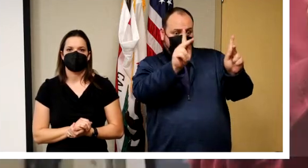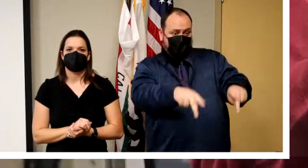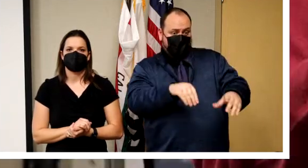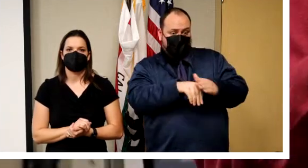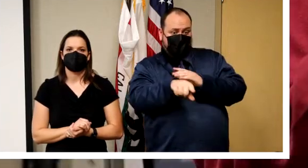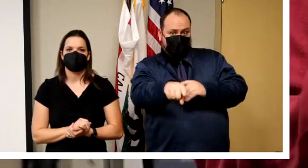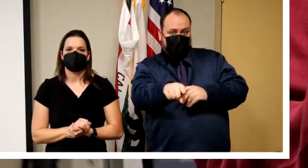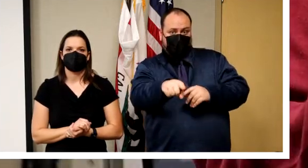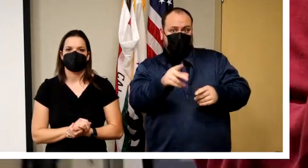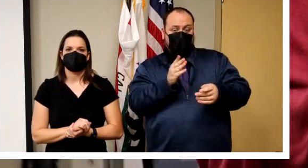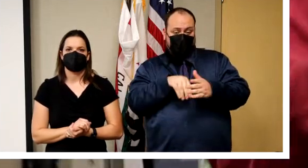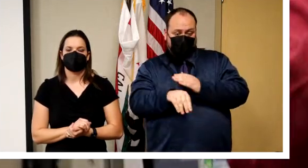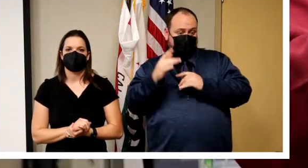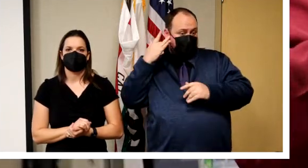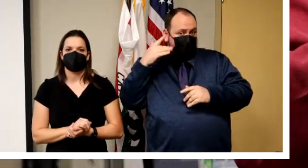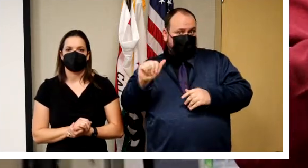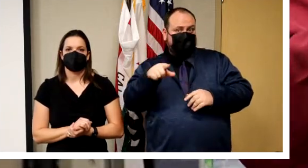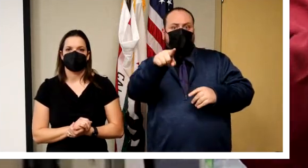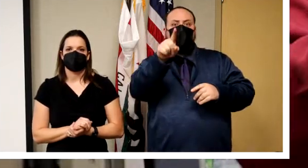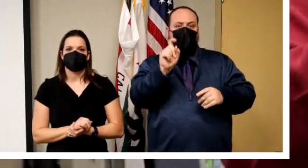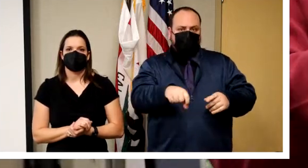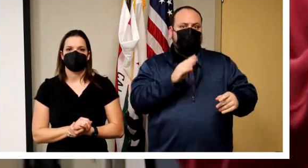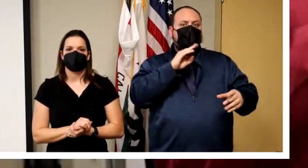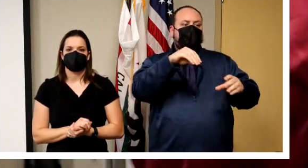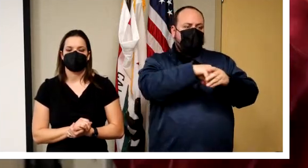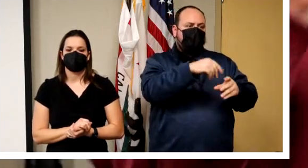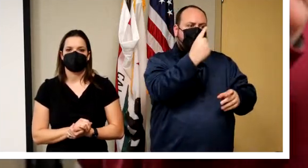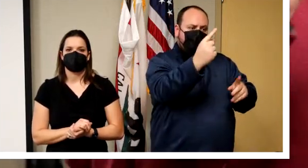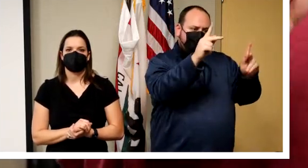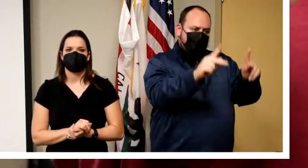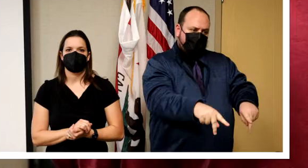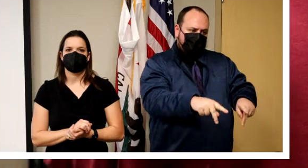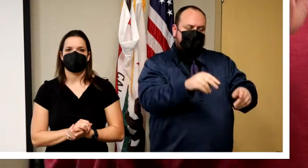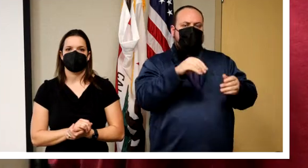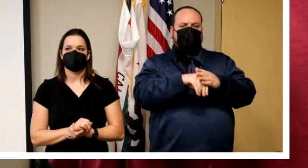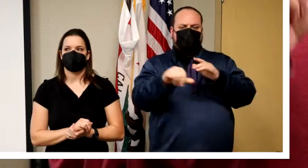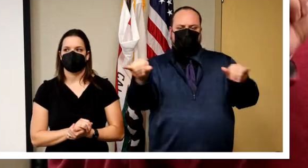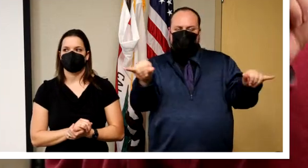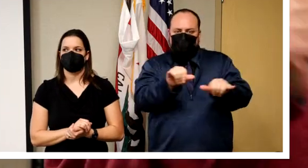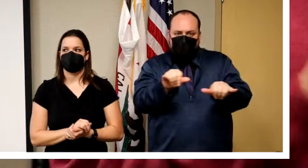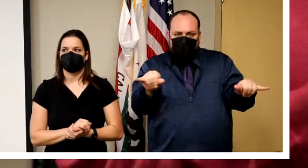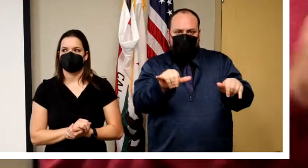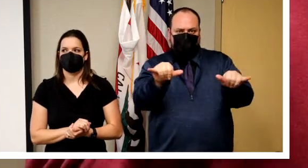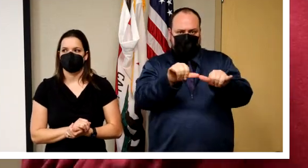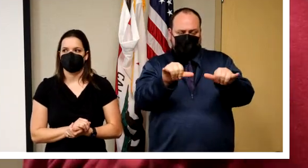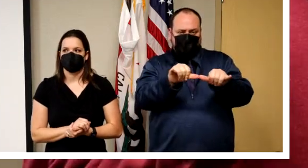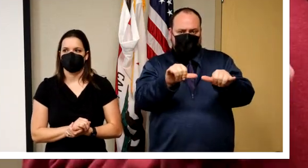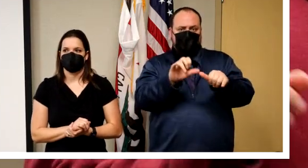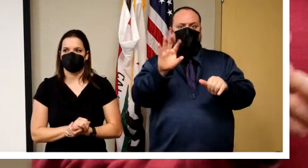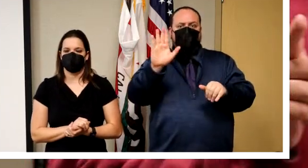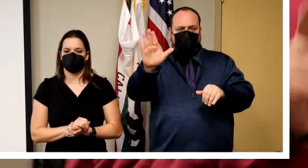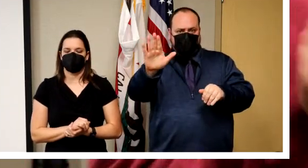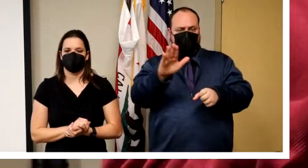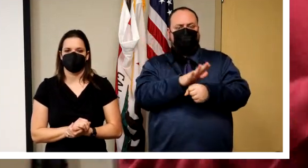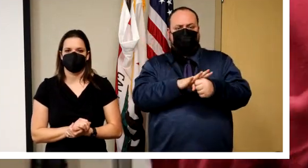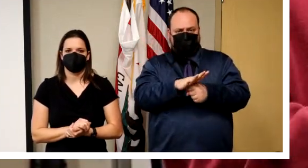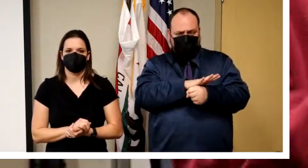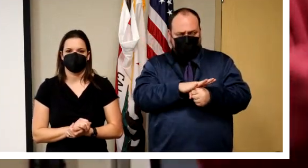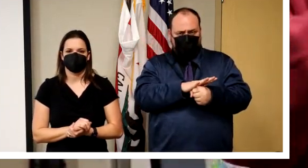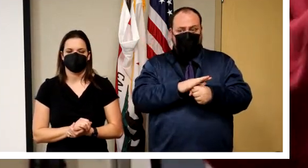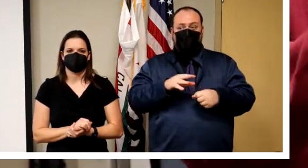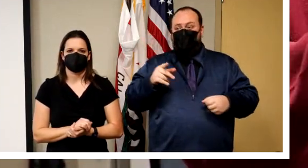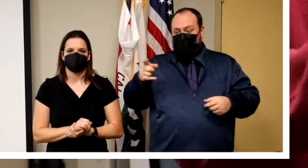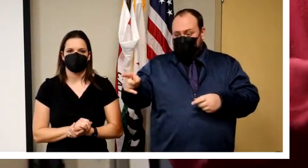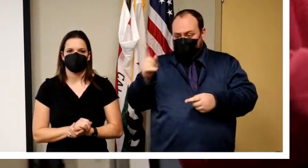Congress after this next election from California will represent within one person the same size district under the census. That's not the case for you and